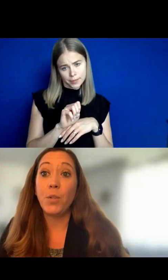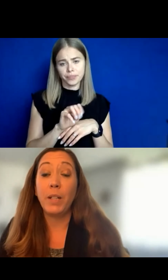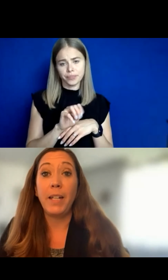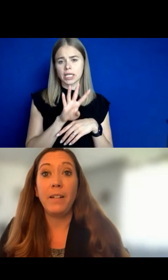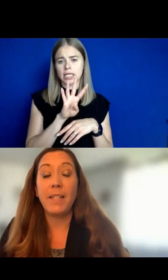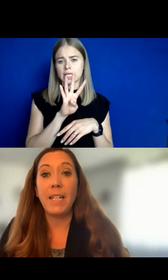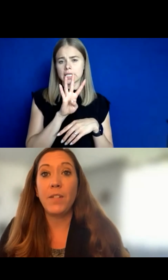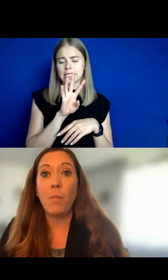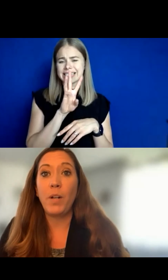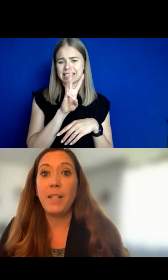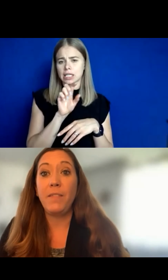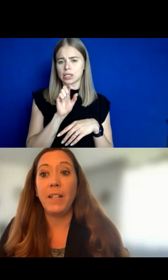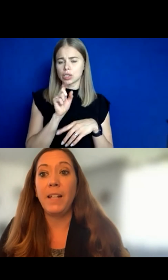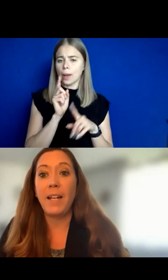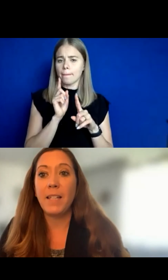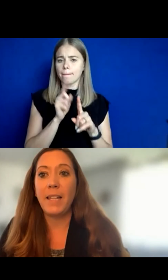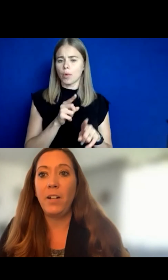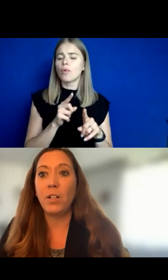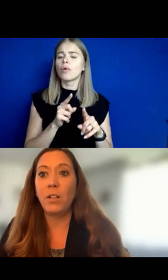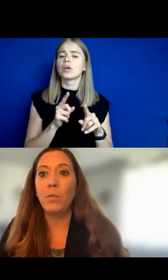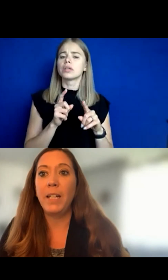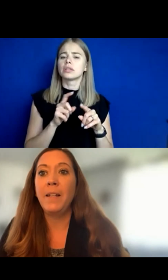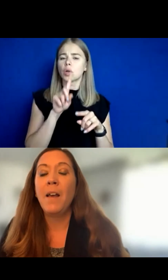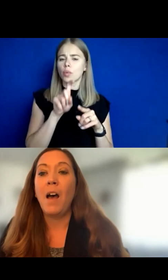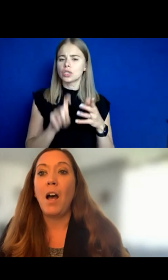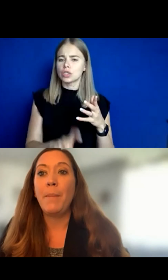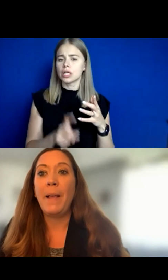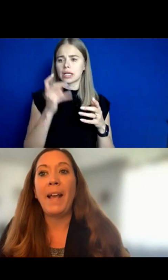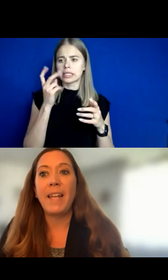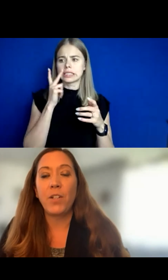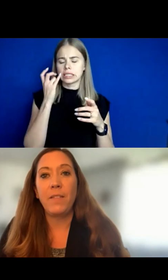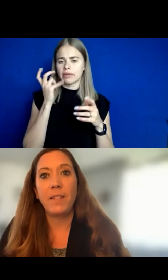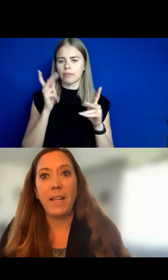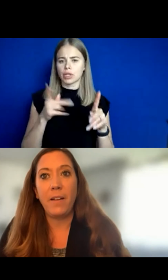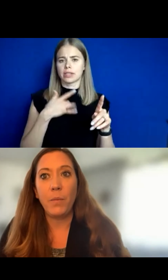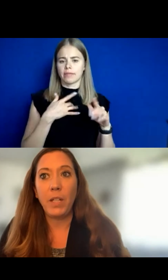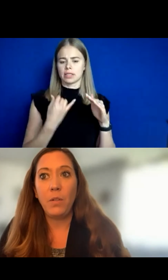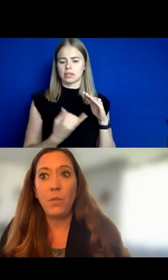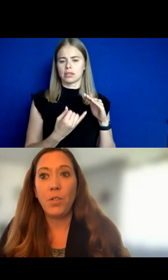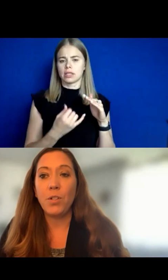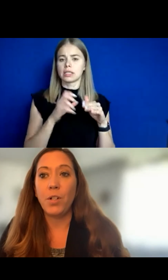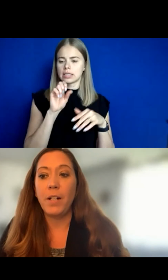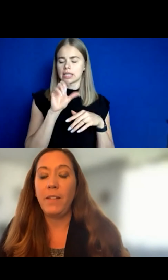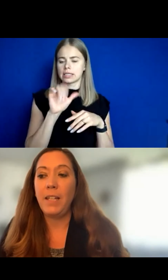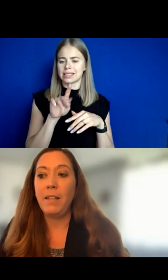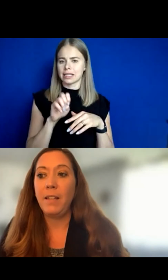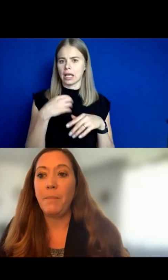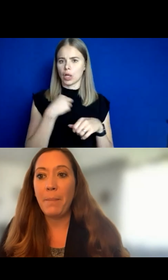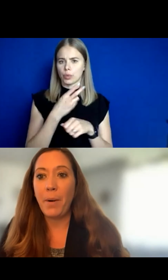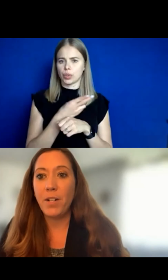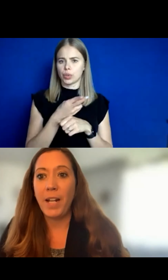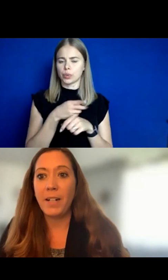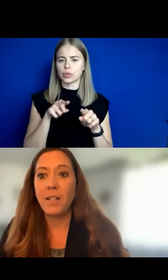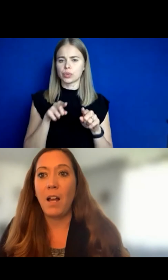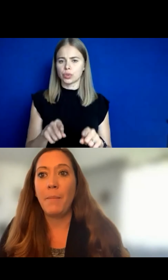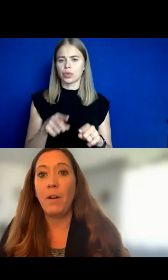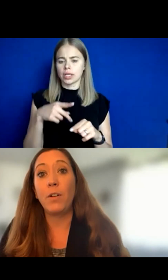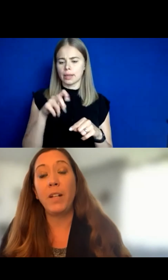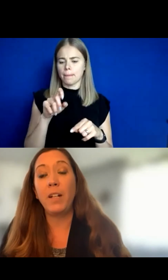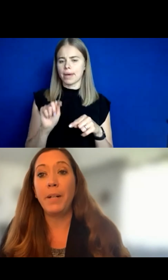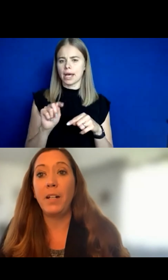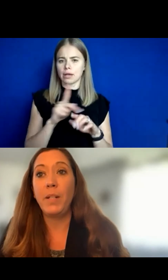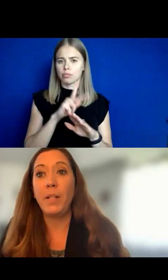to really see if someone is feeling isolated or lonely. And that's actually the scale that we used during the PET project. And